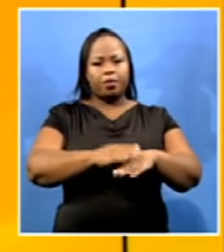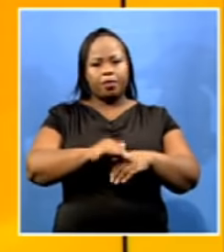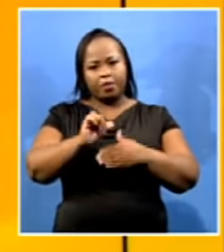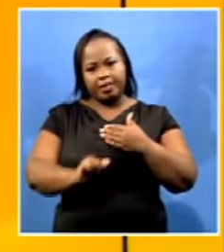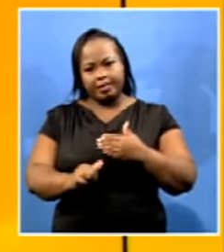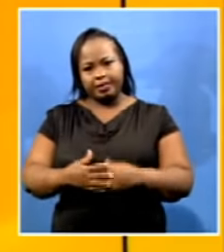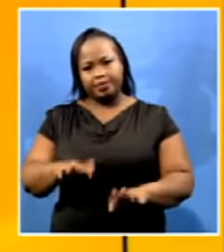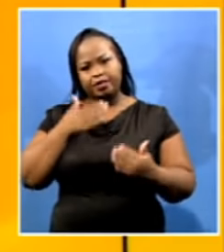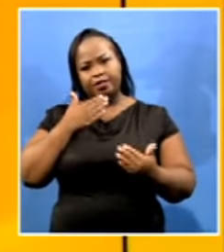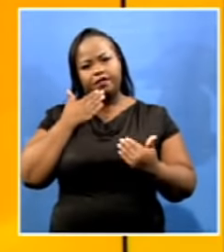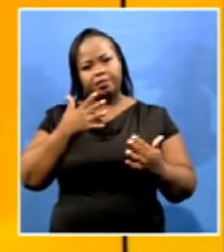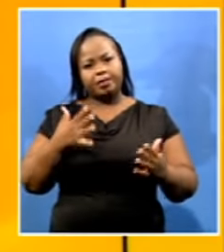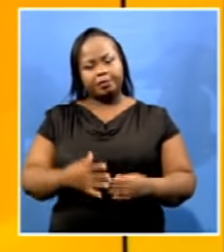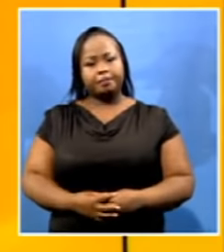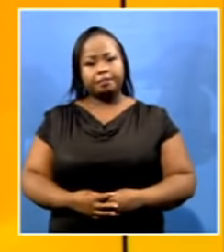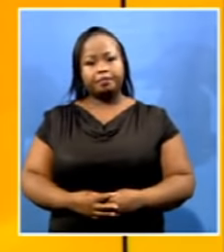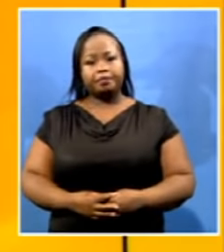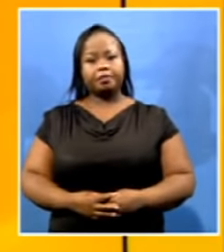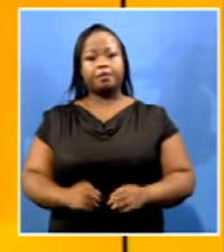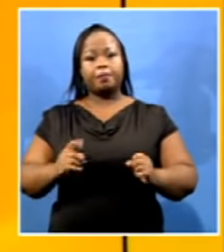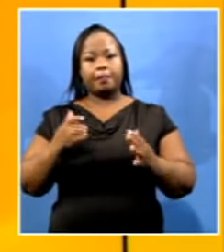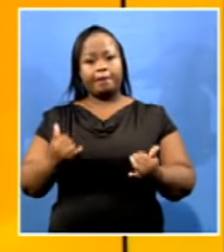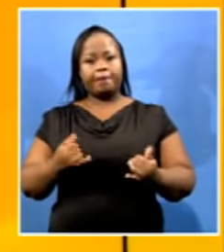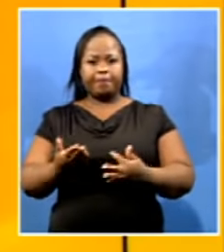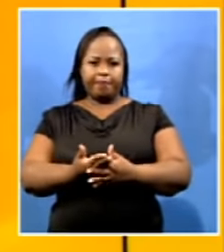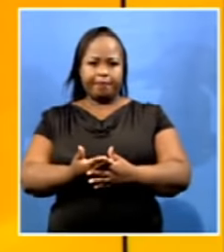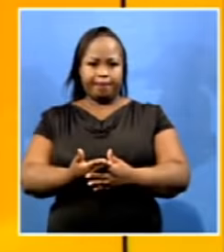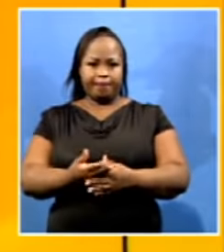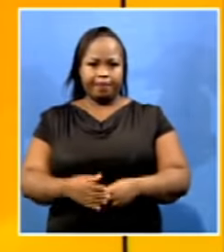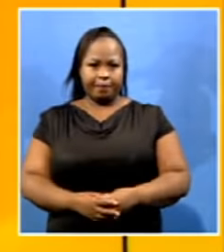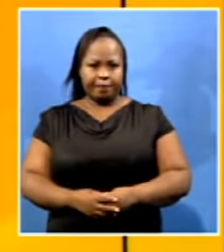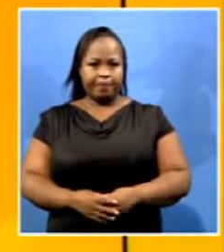doubt. Thanks very, very much, Olivia. All right, let's take a break here on the program. We'll get you a